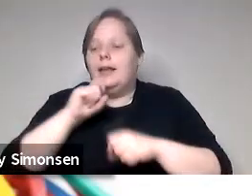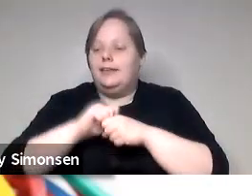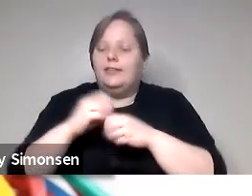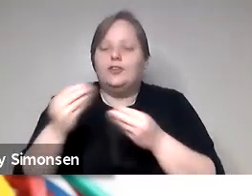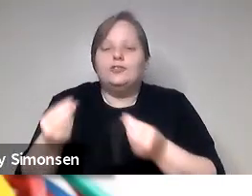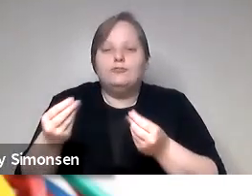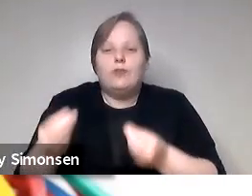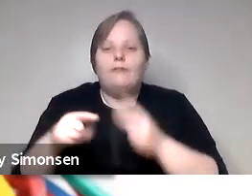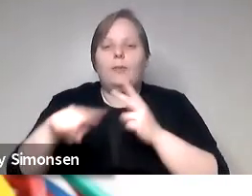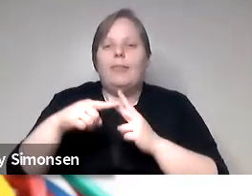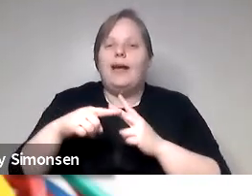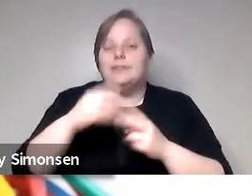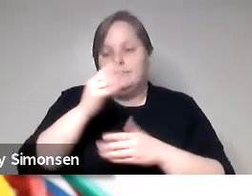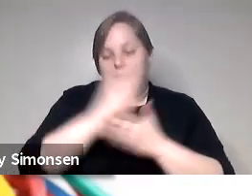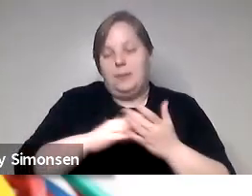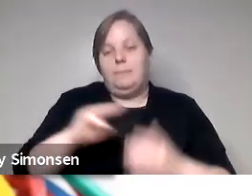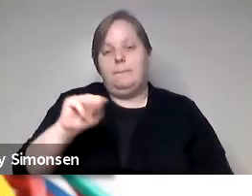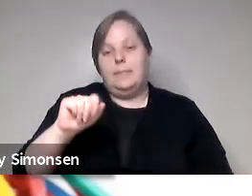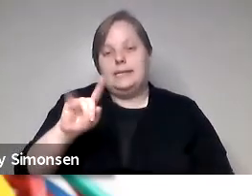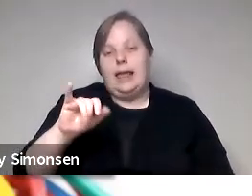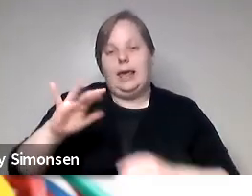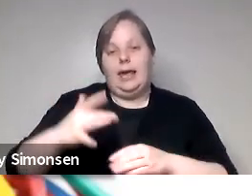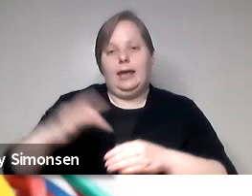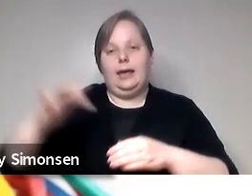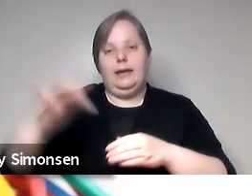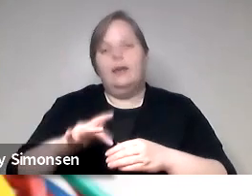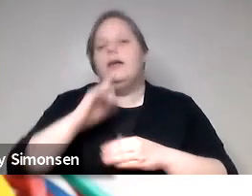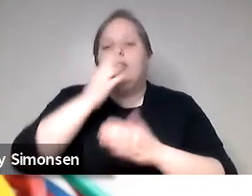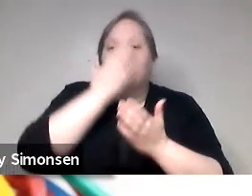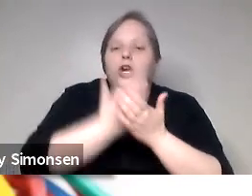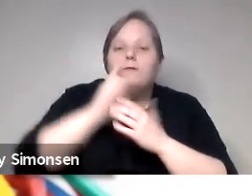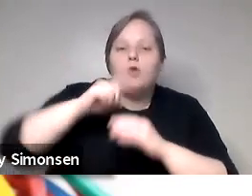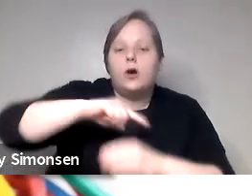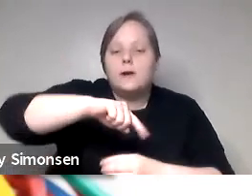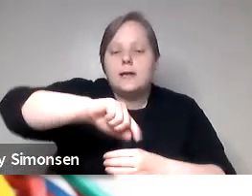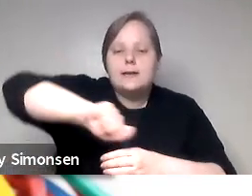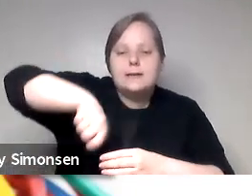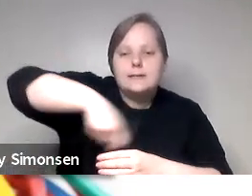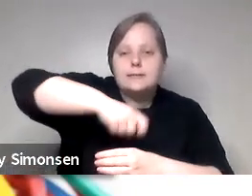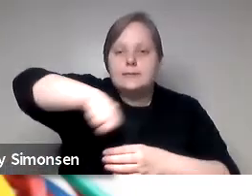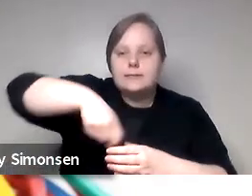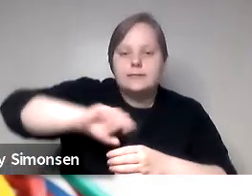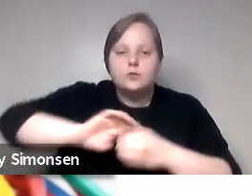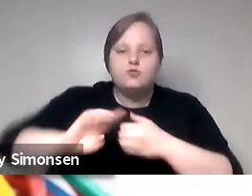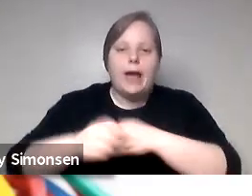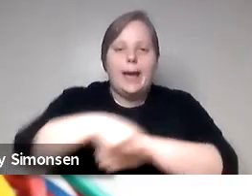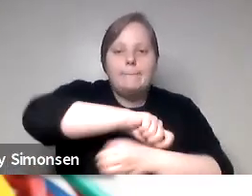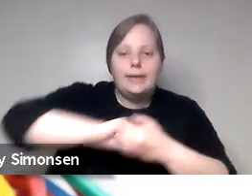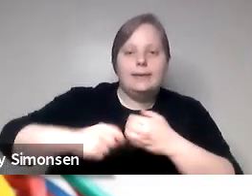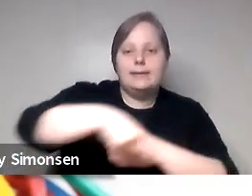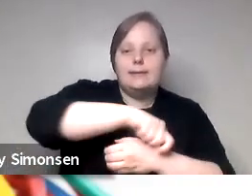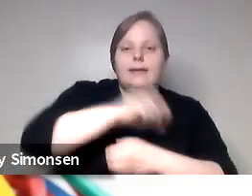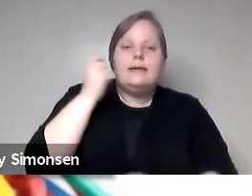different textures with those. Those are great for wrapping around. Let's say you